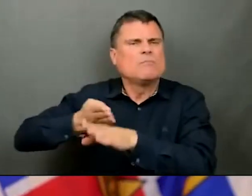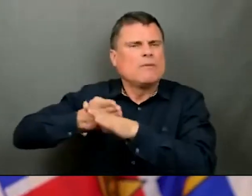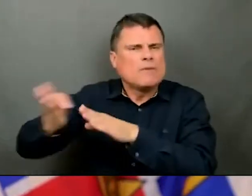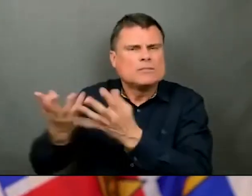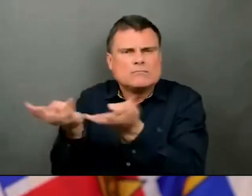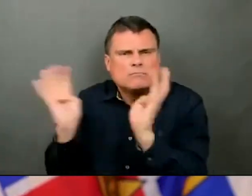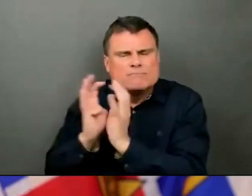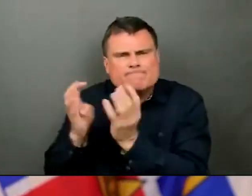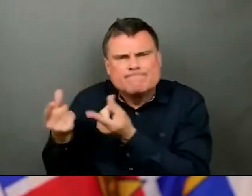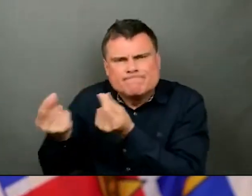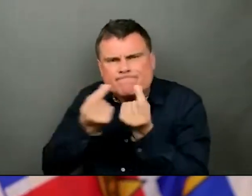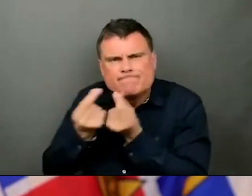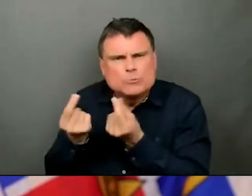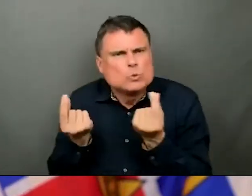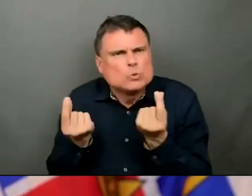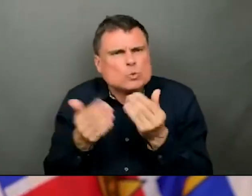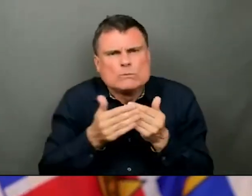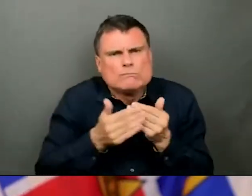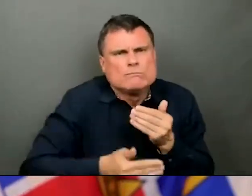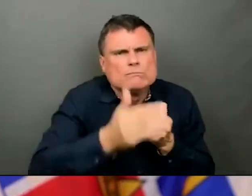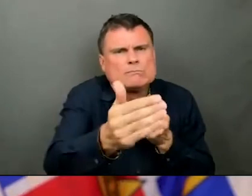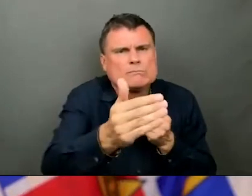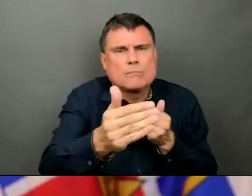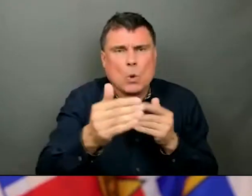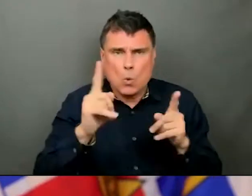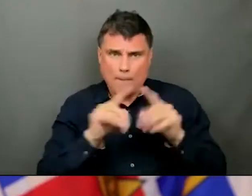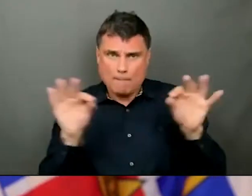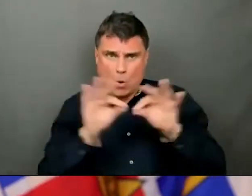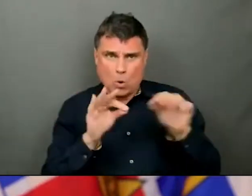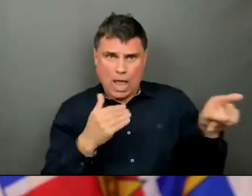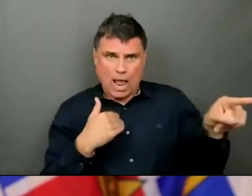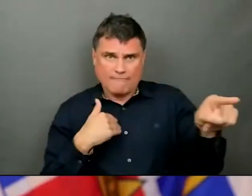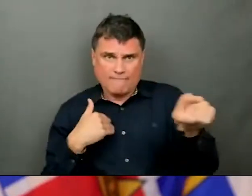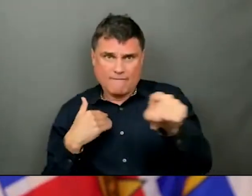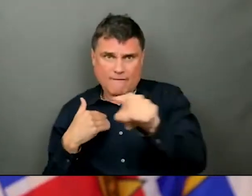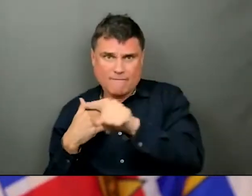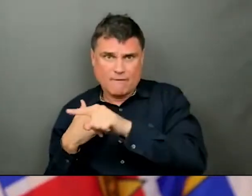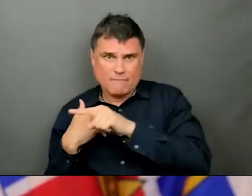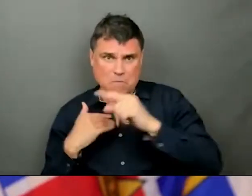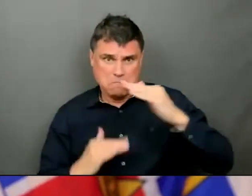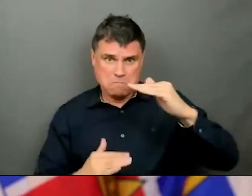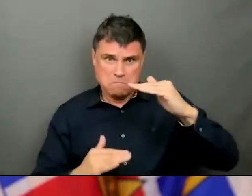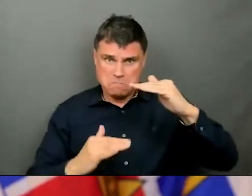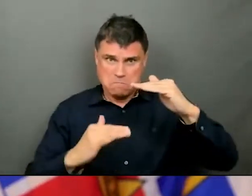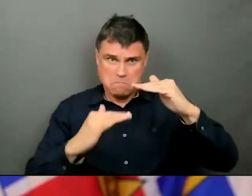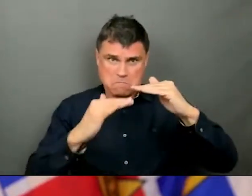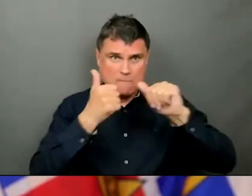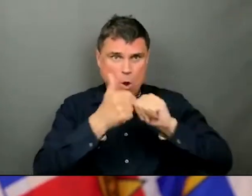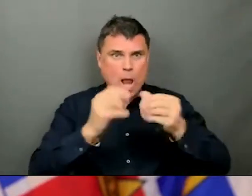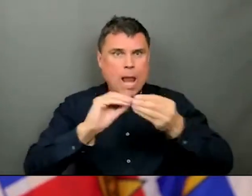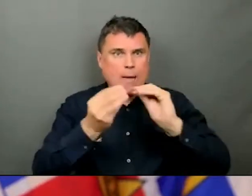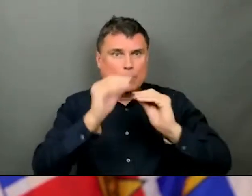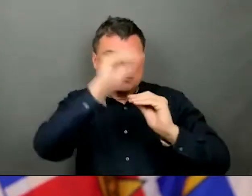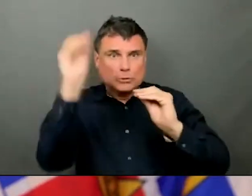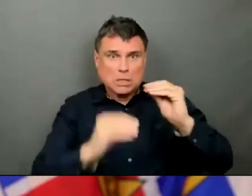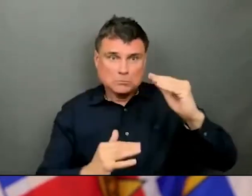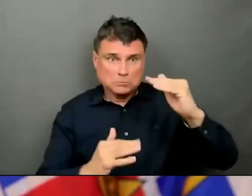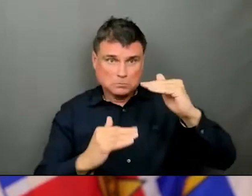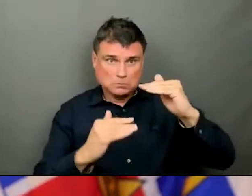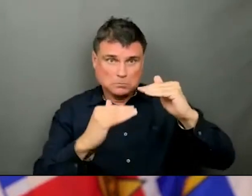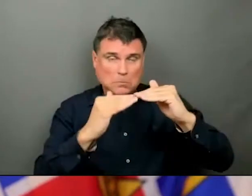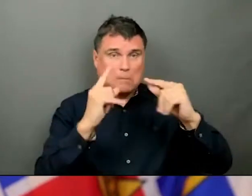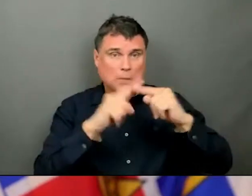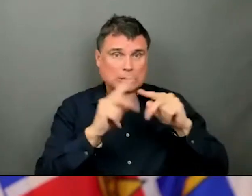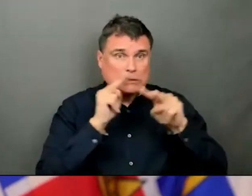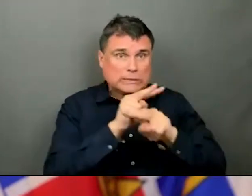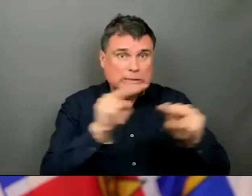our communities once we reach a certain level of protection through immunization, as well as seeing trends in the